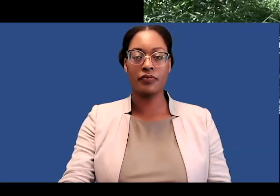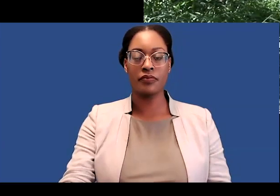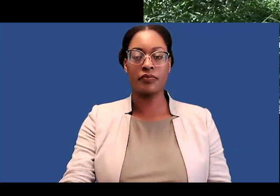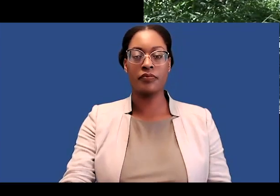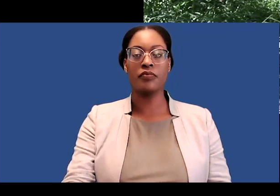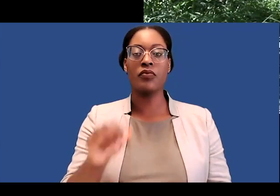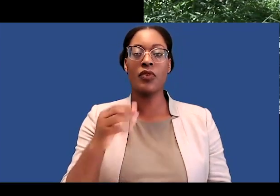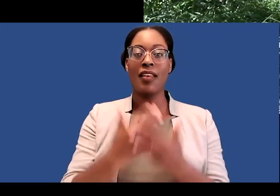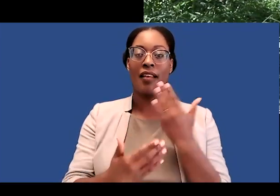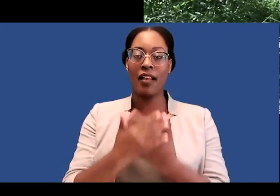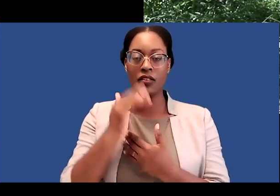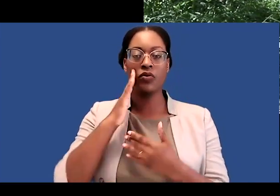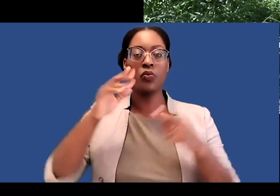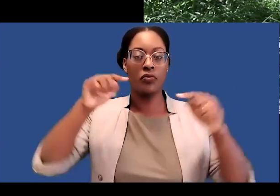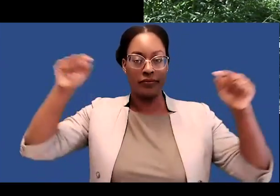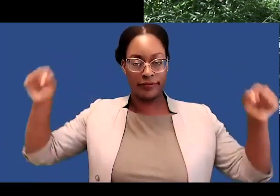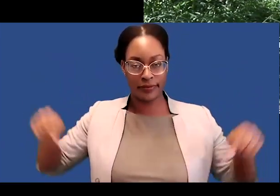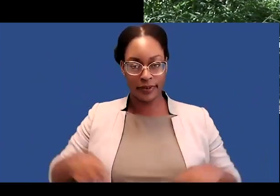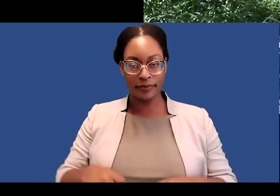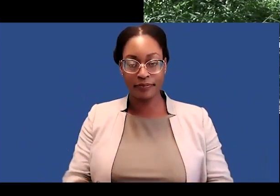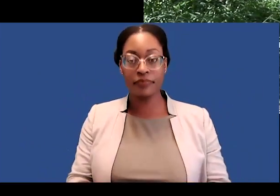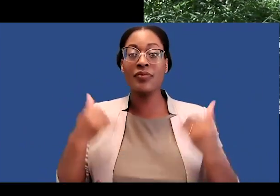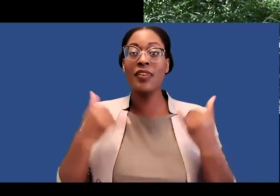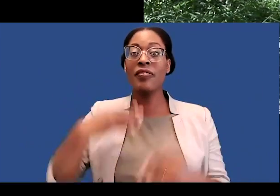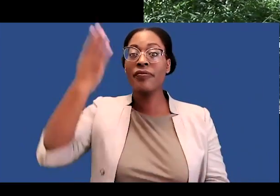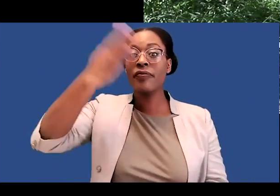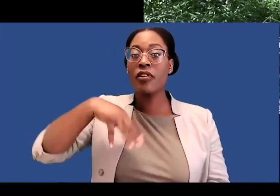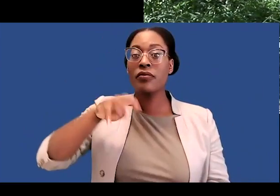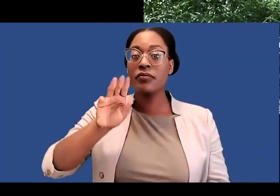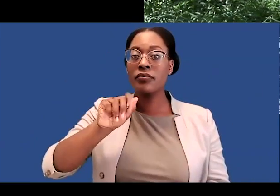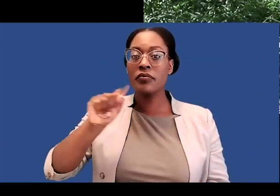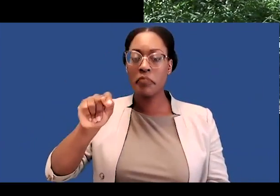Slowly lower the hands down. We're going to walk them towards the front of your mat.